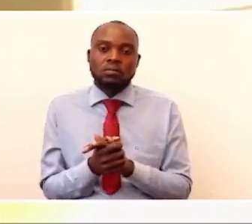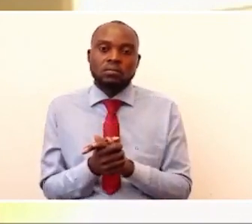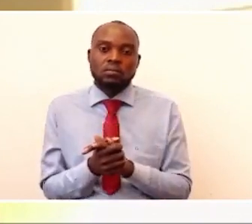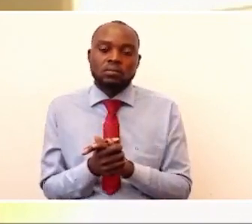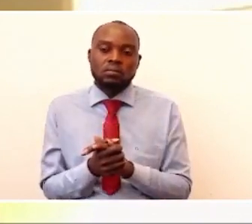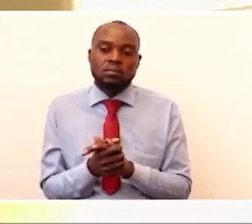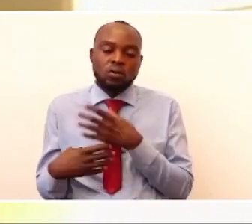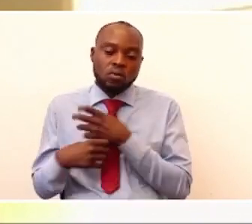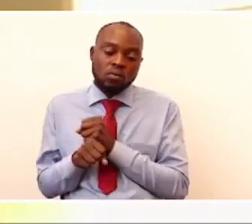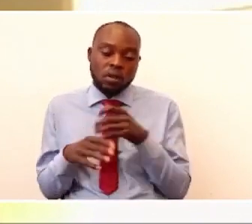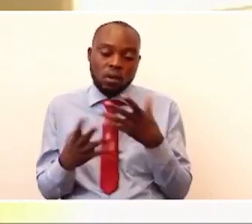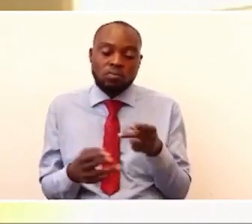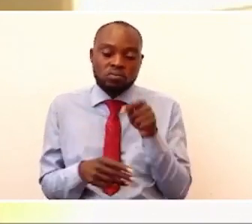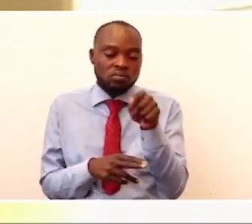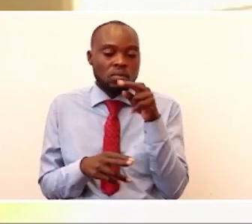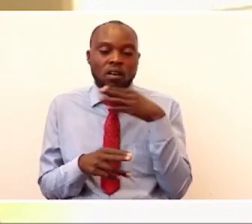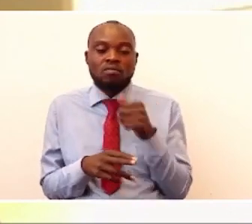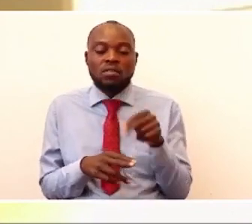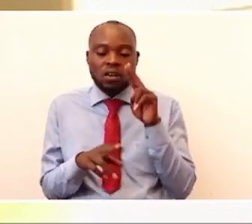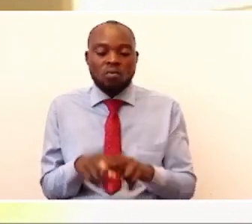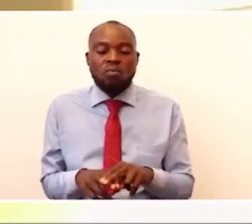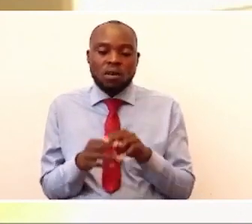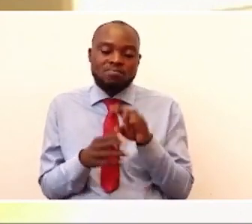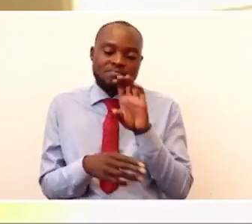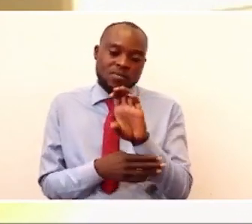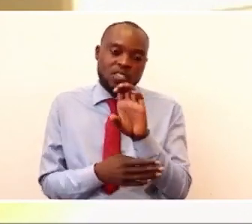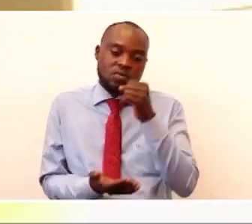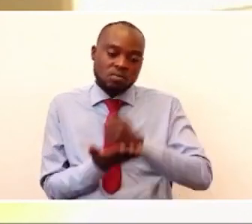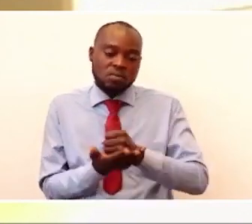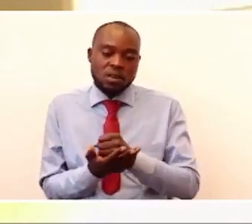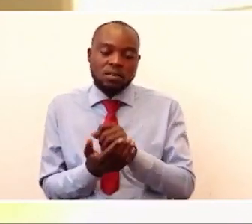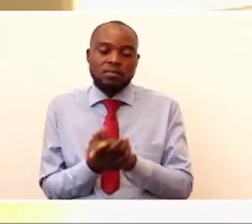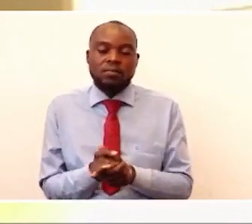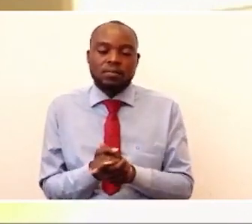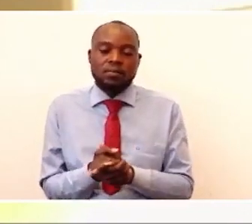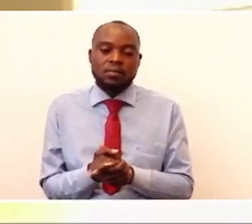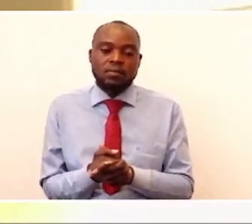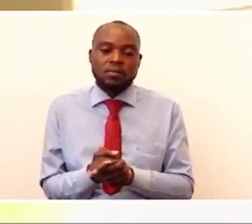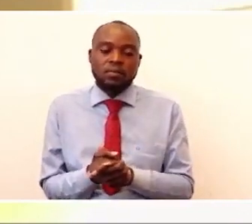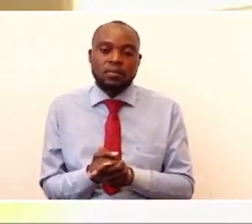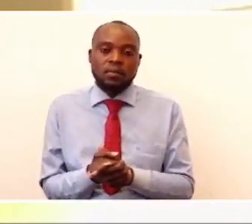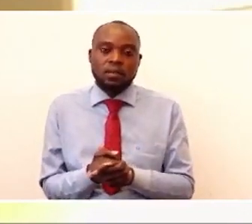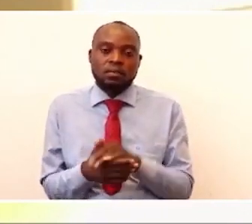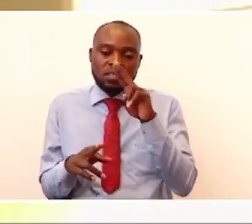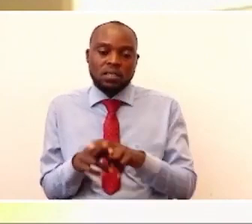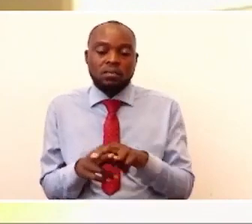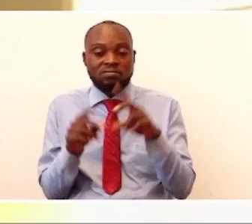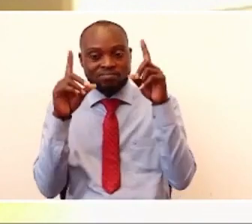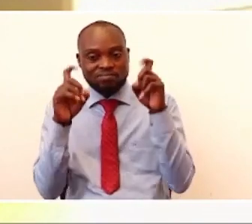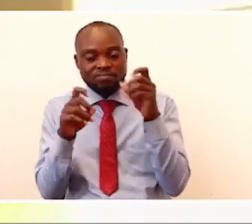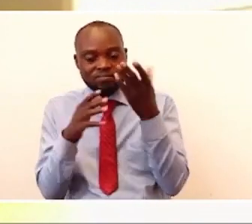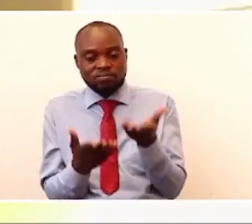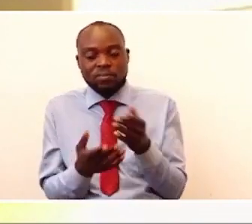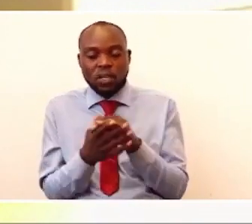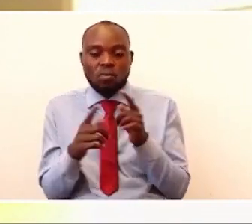that there should be, if central bank digital currency would really take off, they should not displace